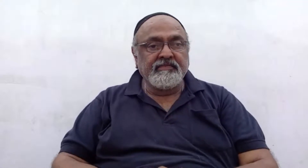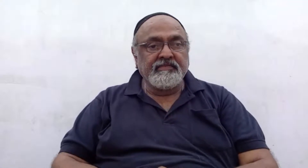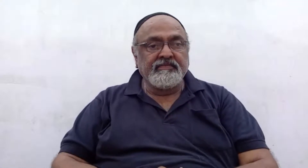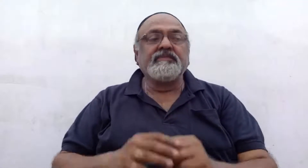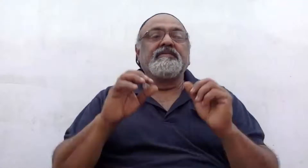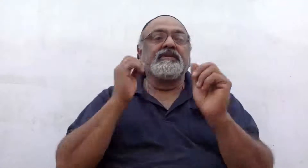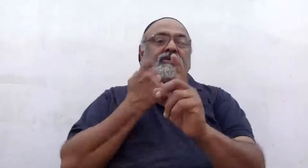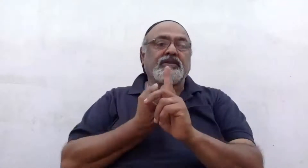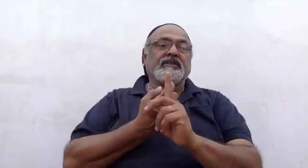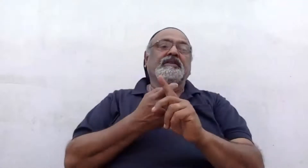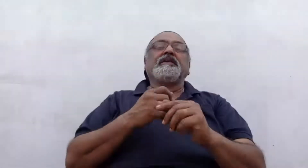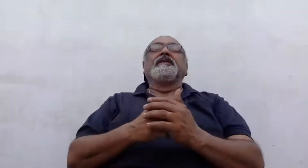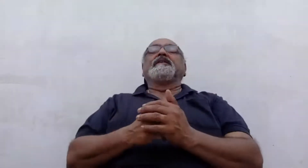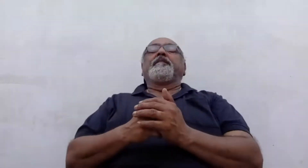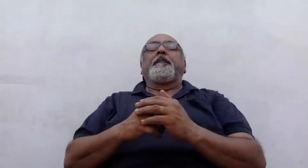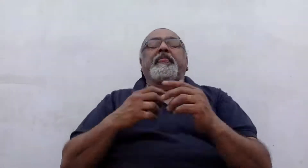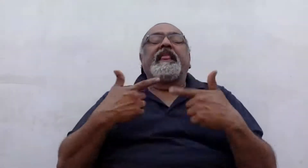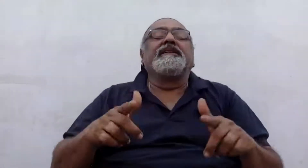Okay, let's go ahead.